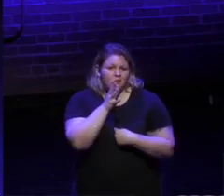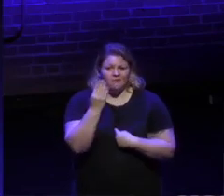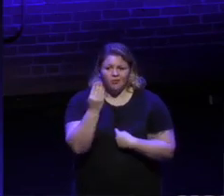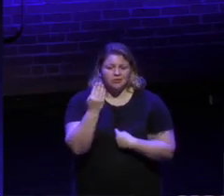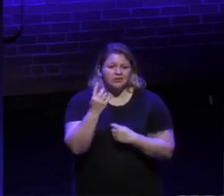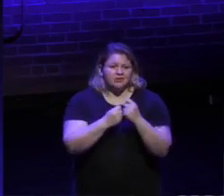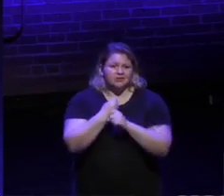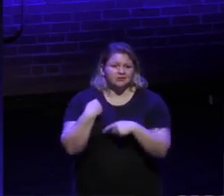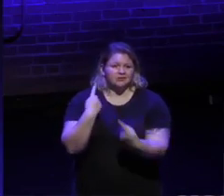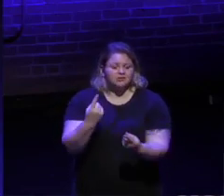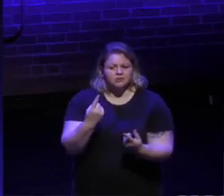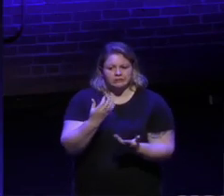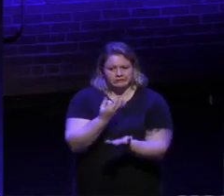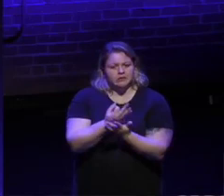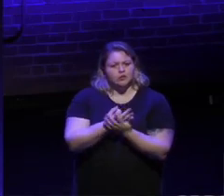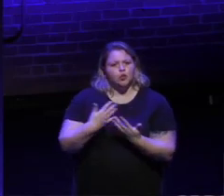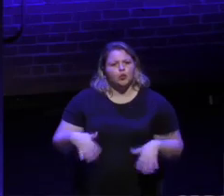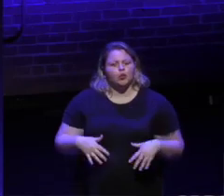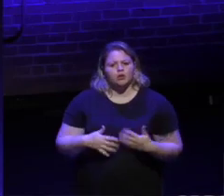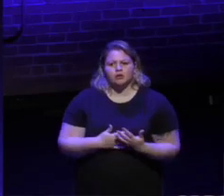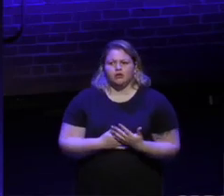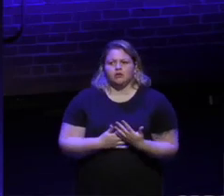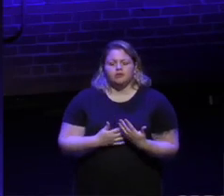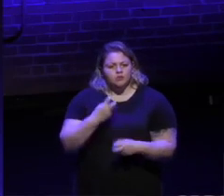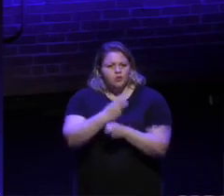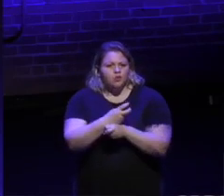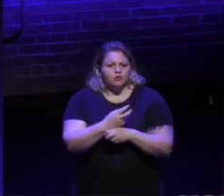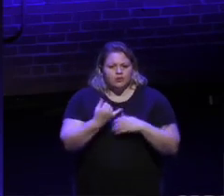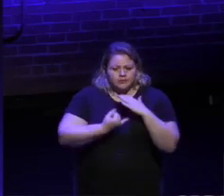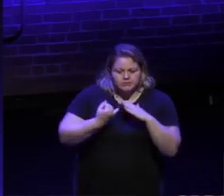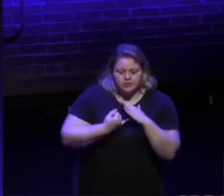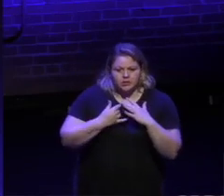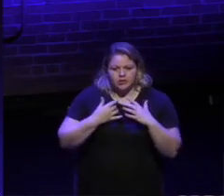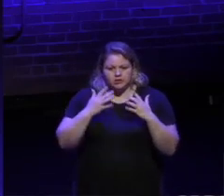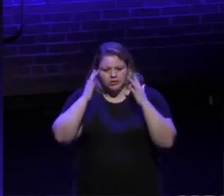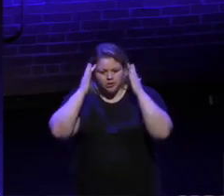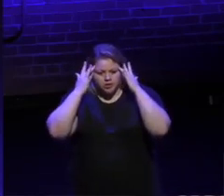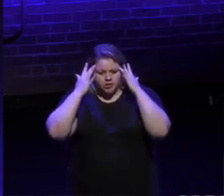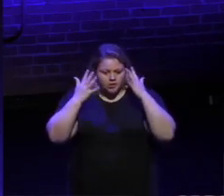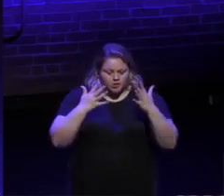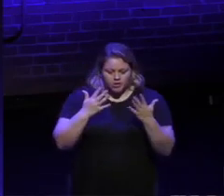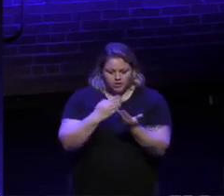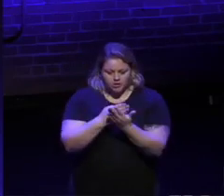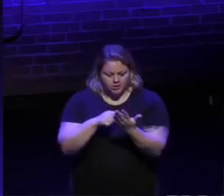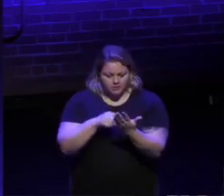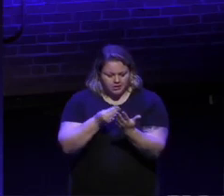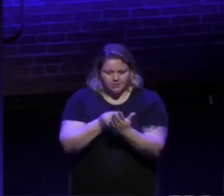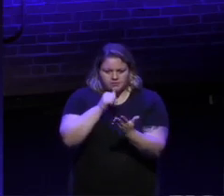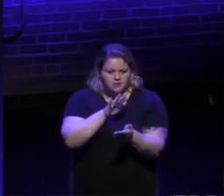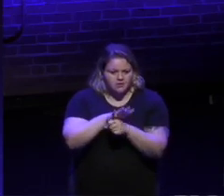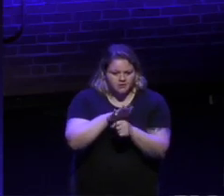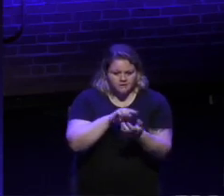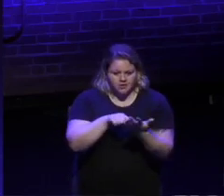financial insecurity, the isolation, the shame, the worry that comes with not knowing how you're going to get by when